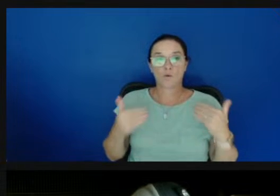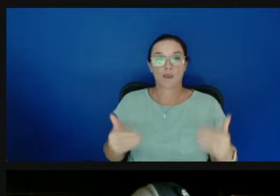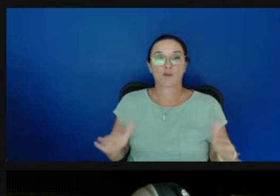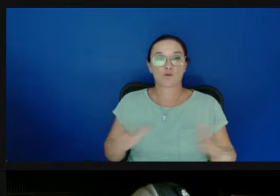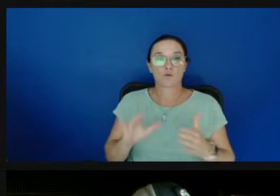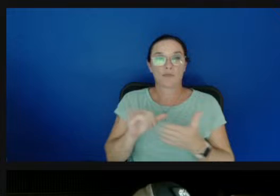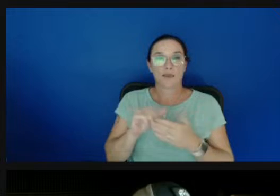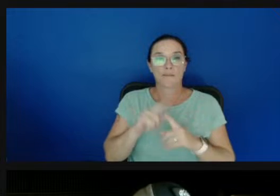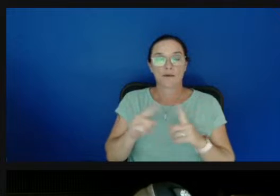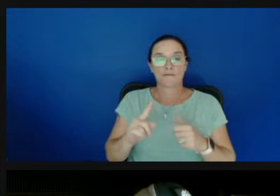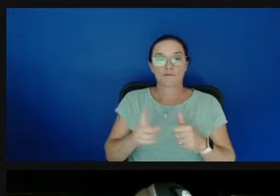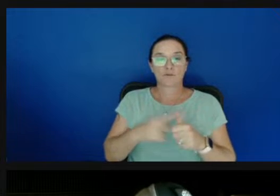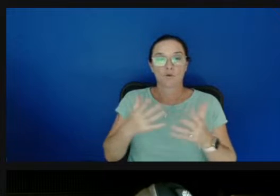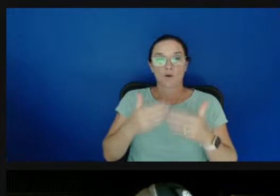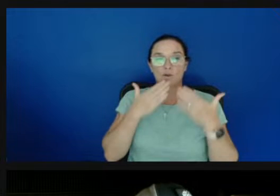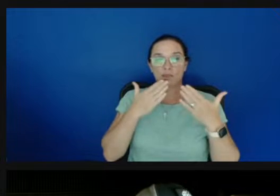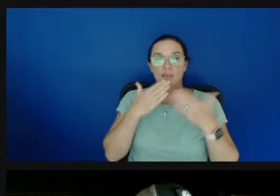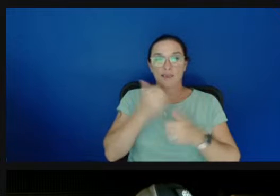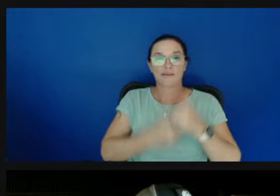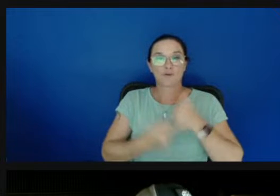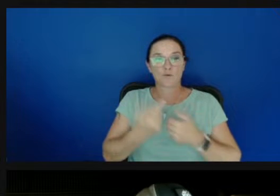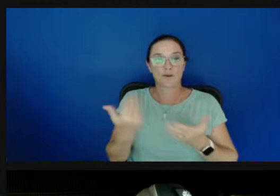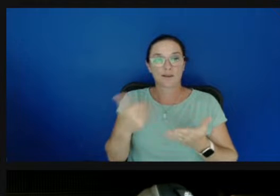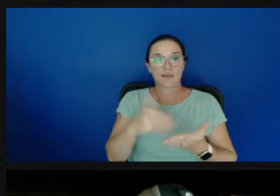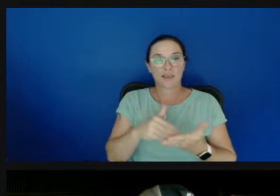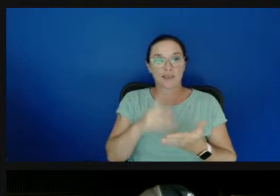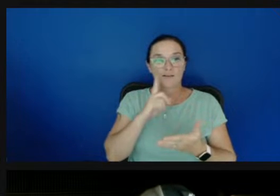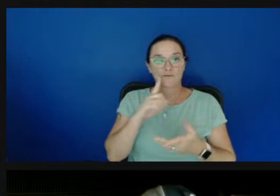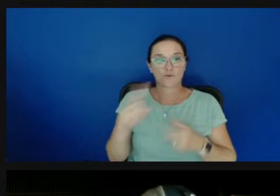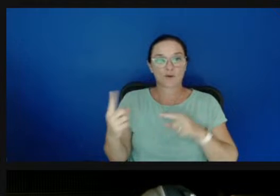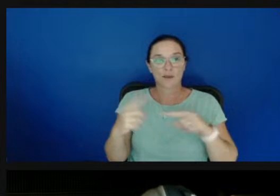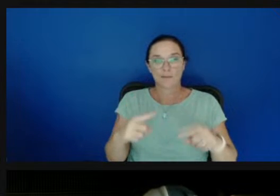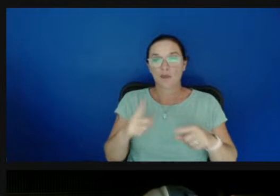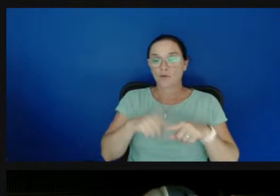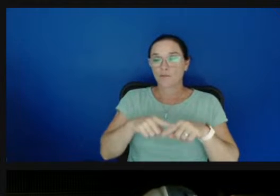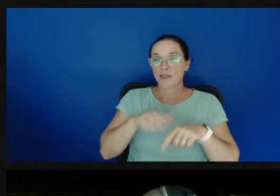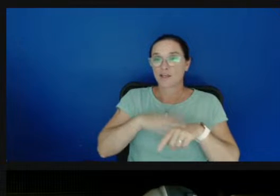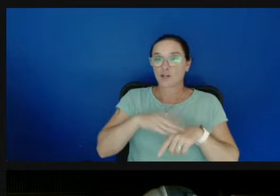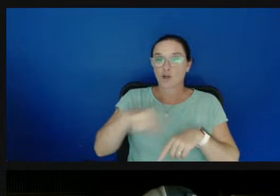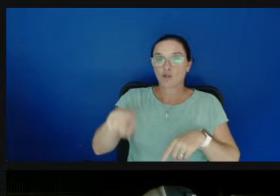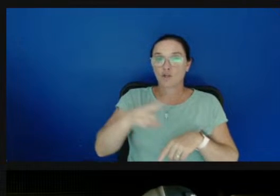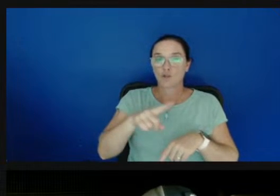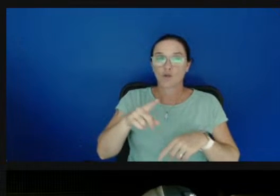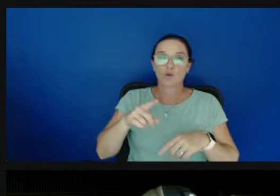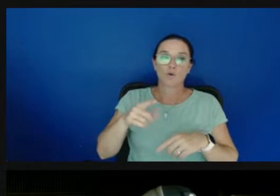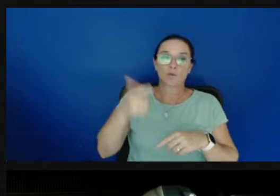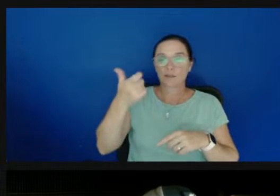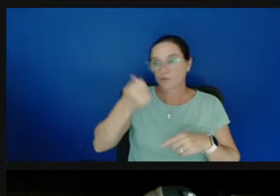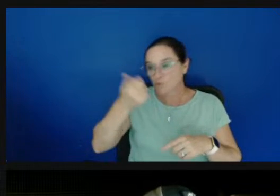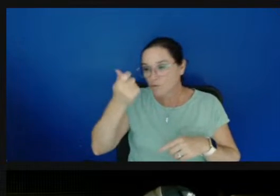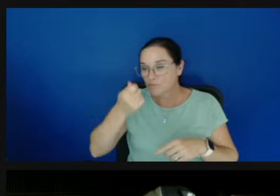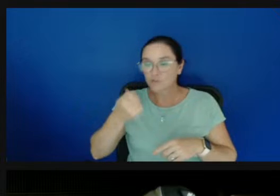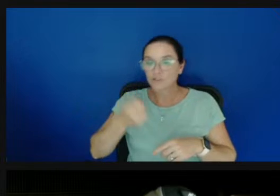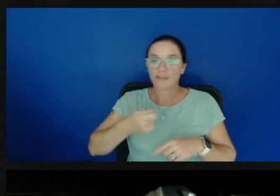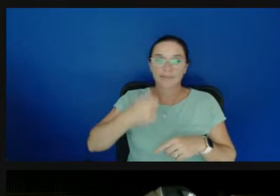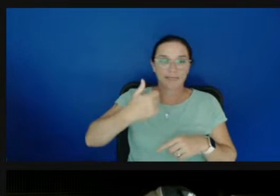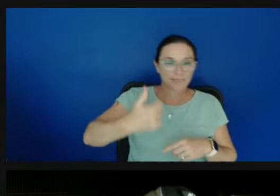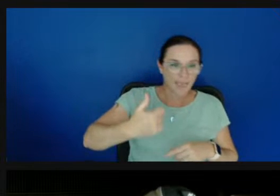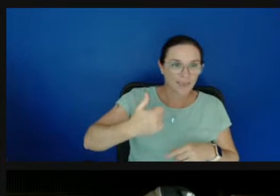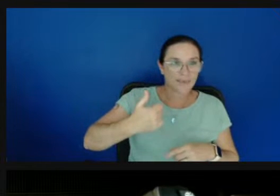first, I want to just thank everybody again for tuning in today. We rely on viewers like you, those likes, subscriptions, the subscribes. They definitely do